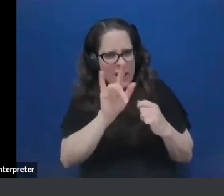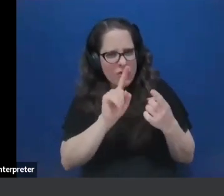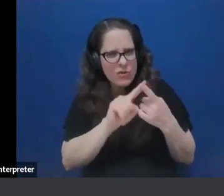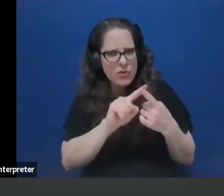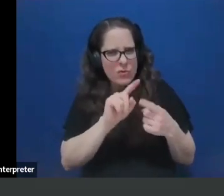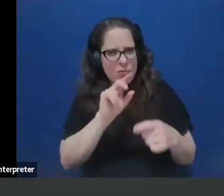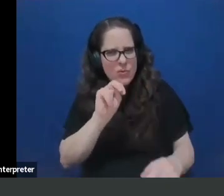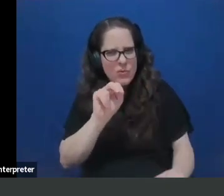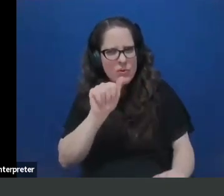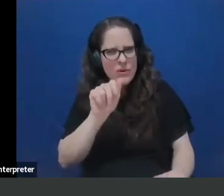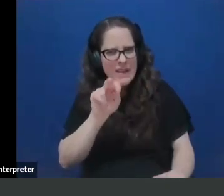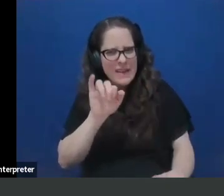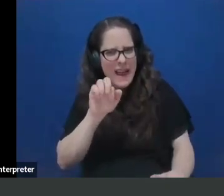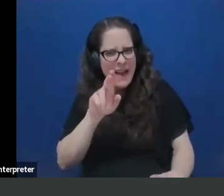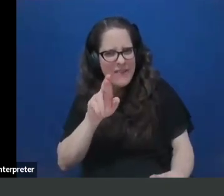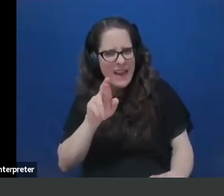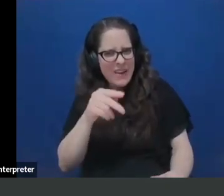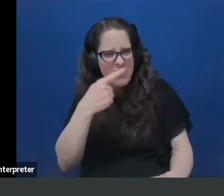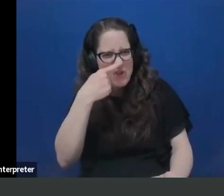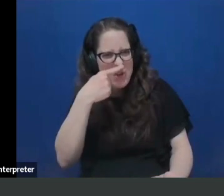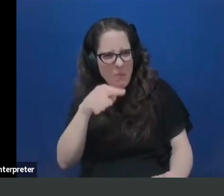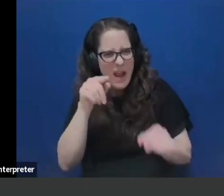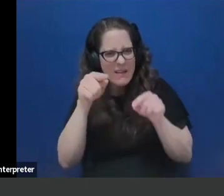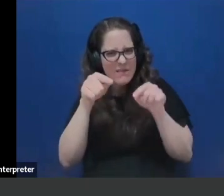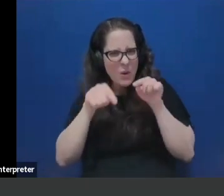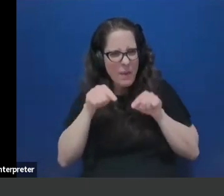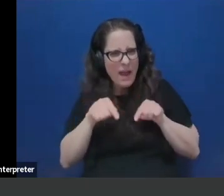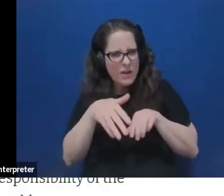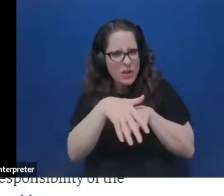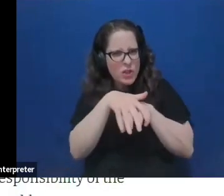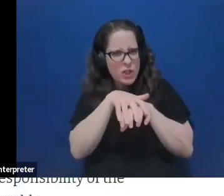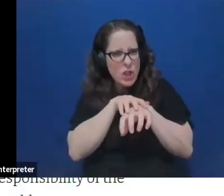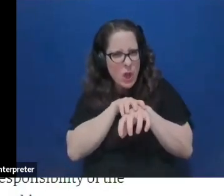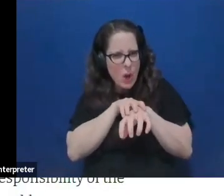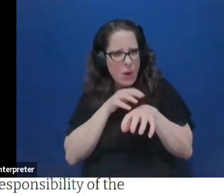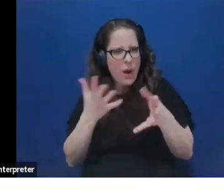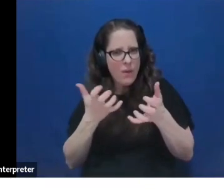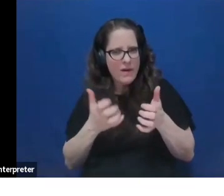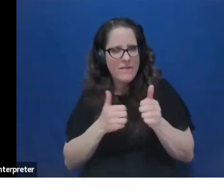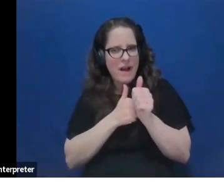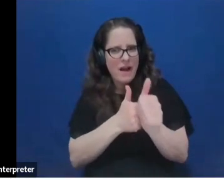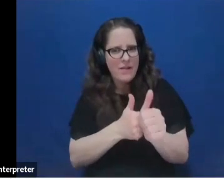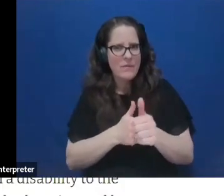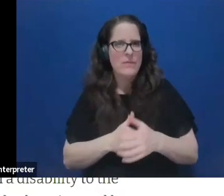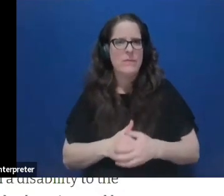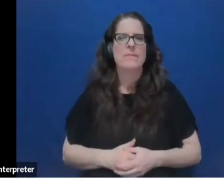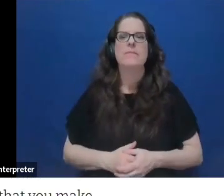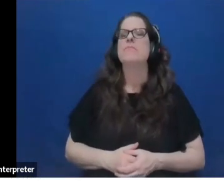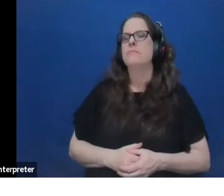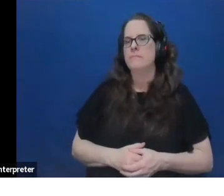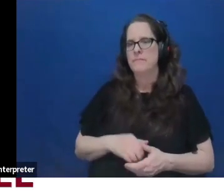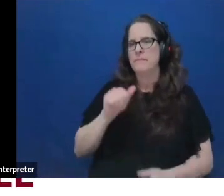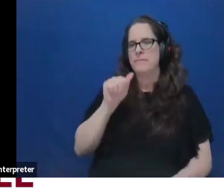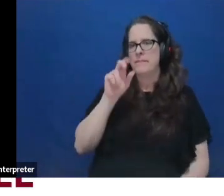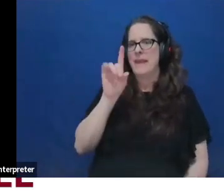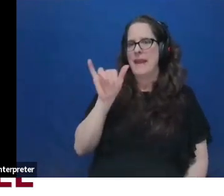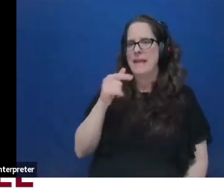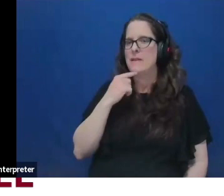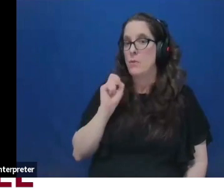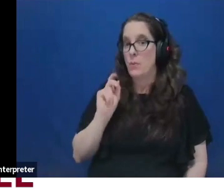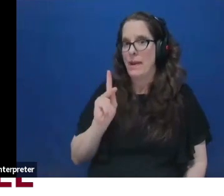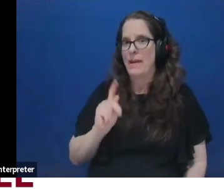MIH website. Would you mind showing it a little slower so I can follow along? Okay.